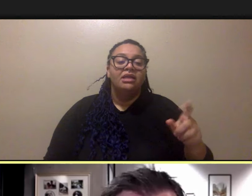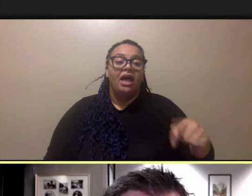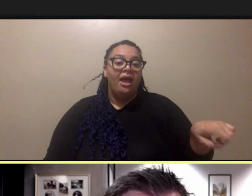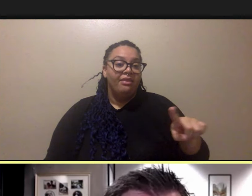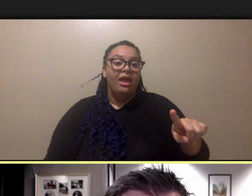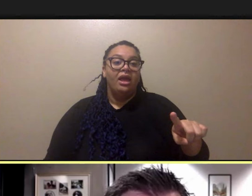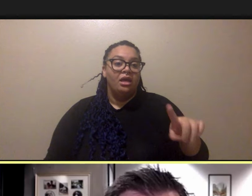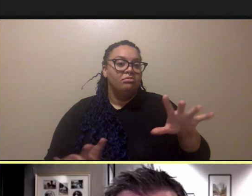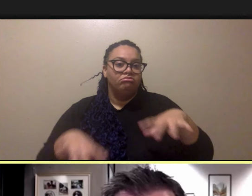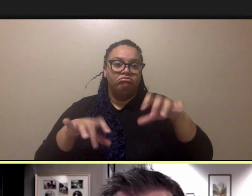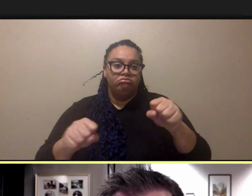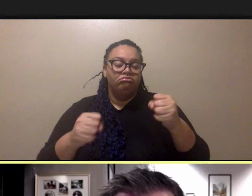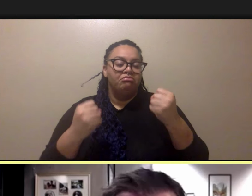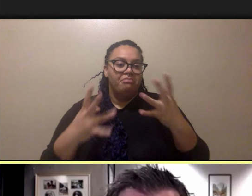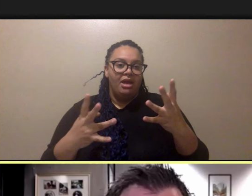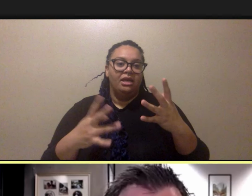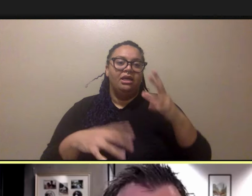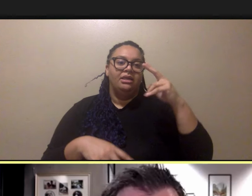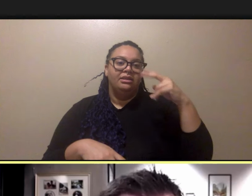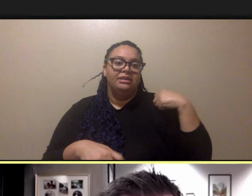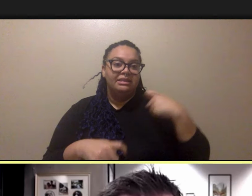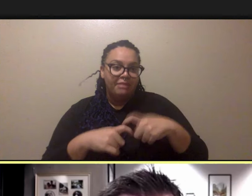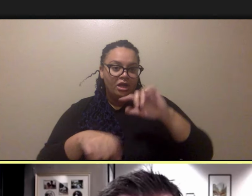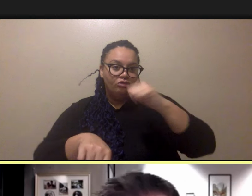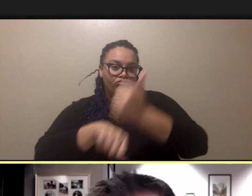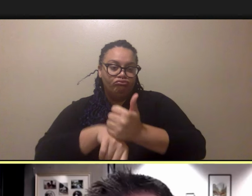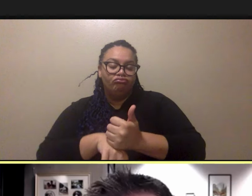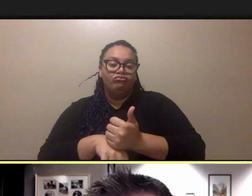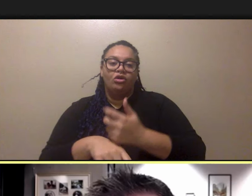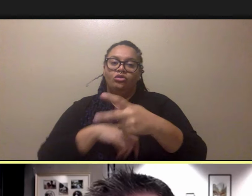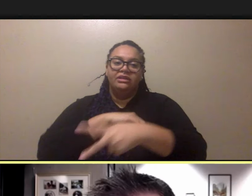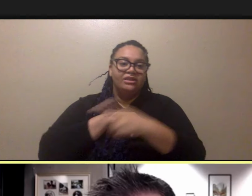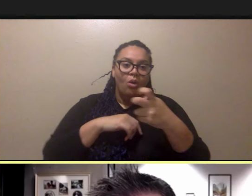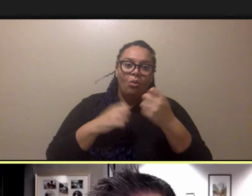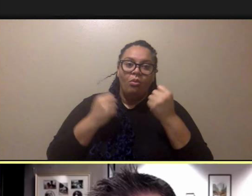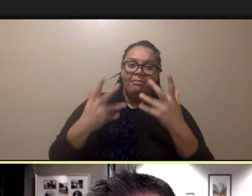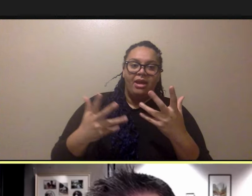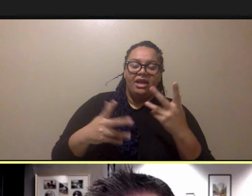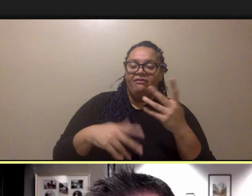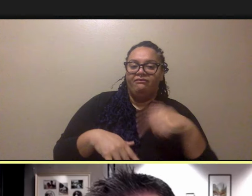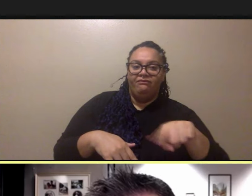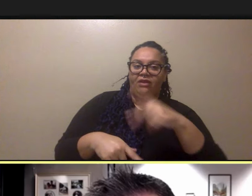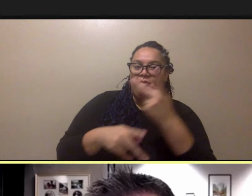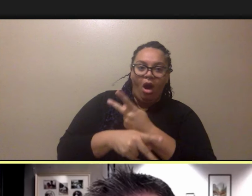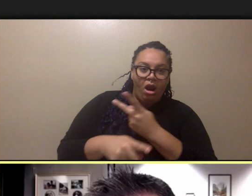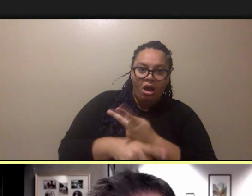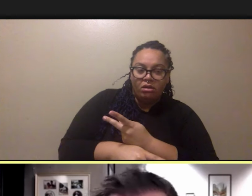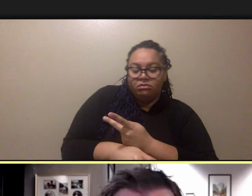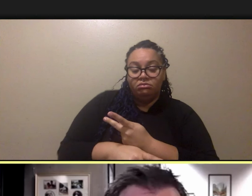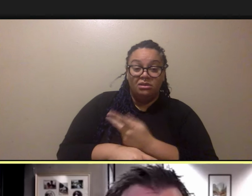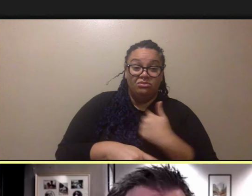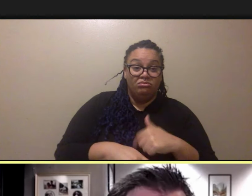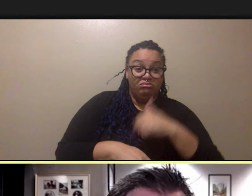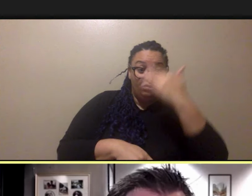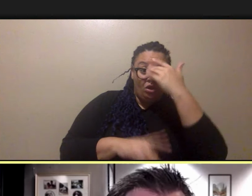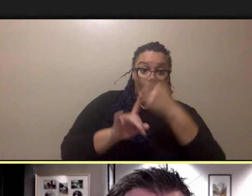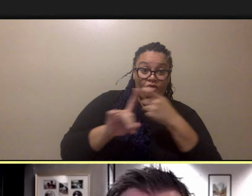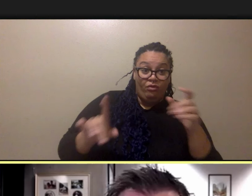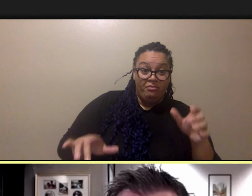Spanish settlements and looted a bunch of their goods. So, and from what we can tell of the records, they had a lot of fun